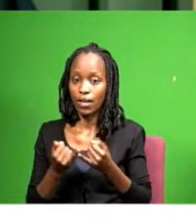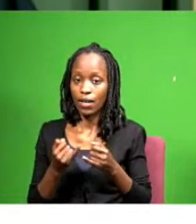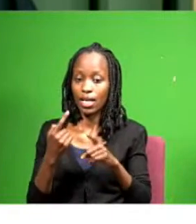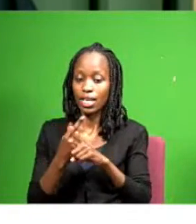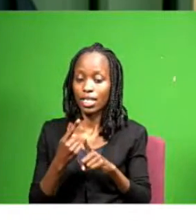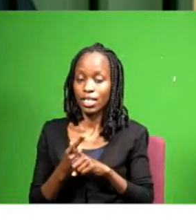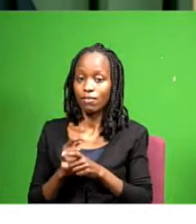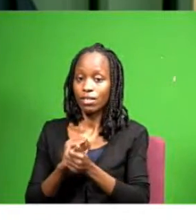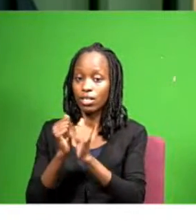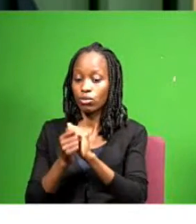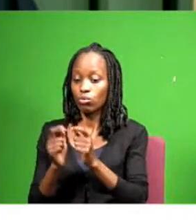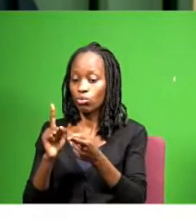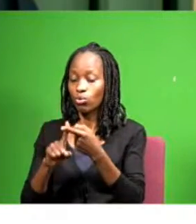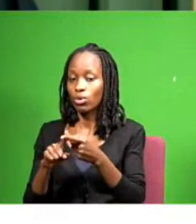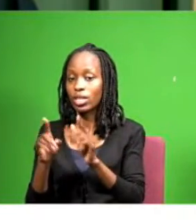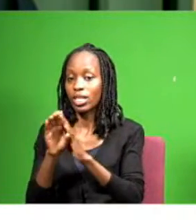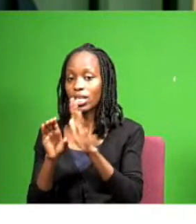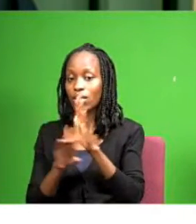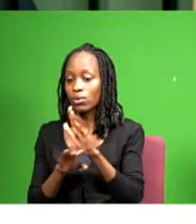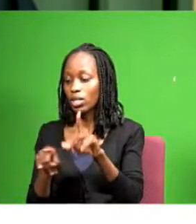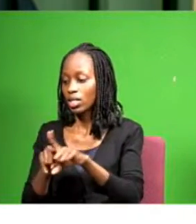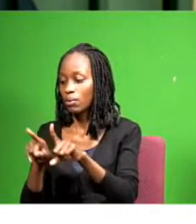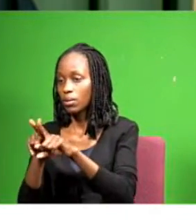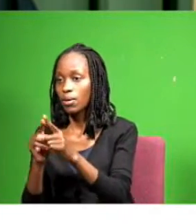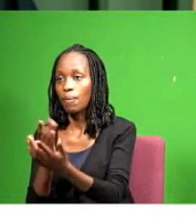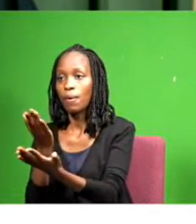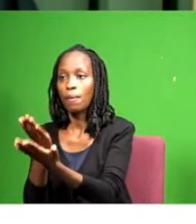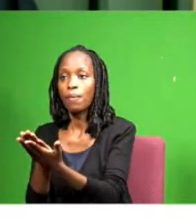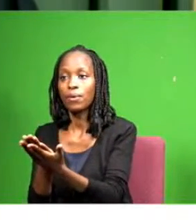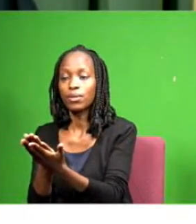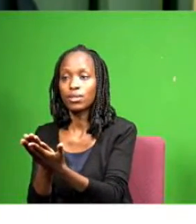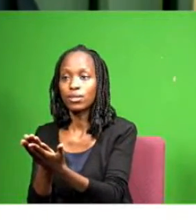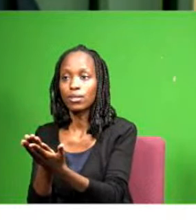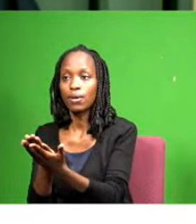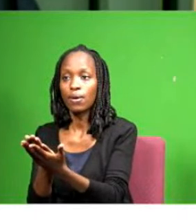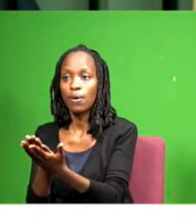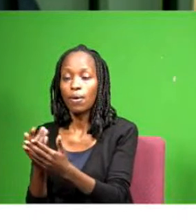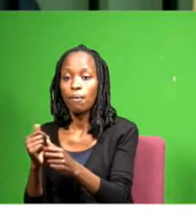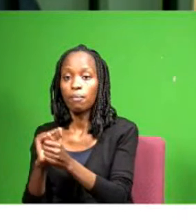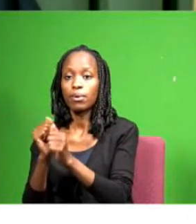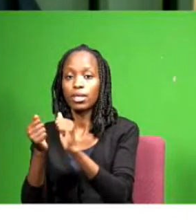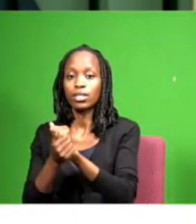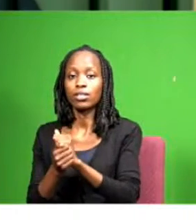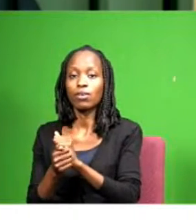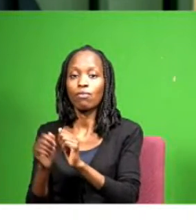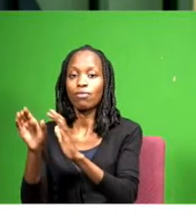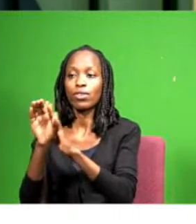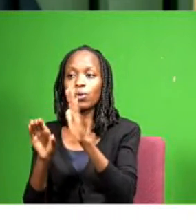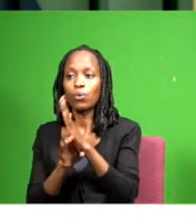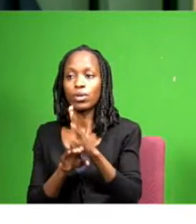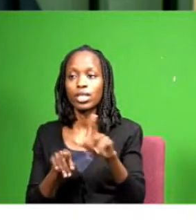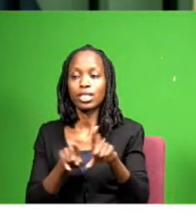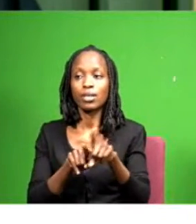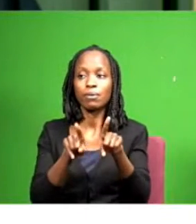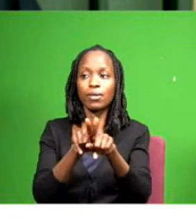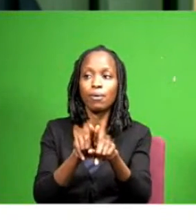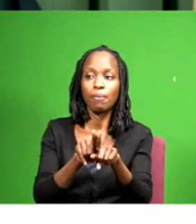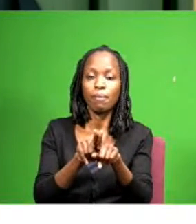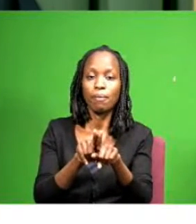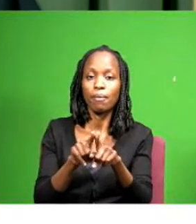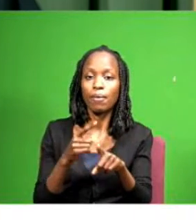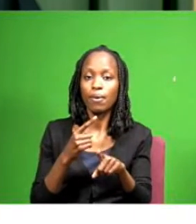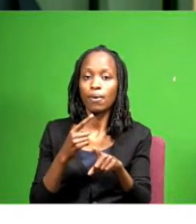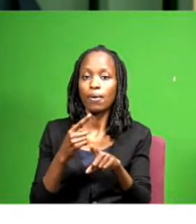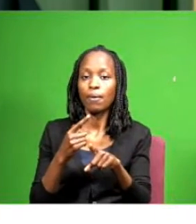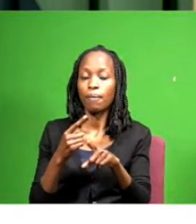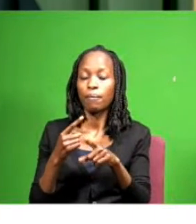the Constitution, it actually proposes a dismemberment of the Constitution. And they cited Richard